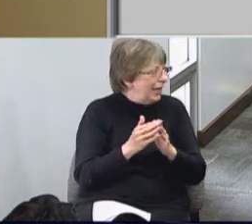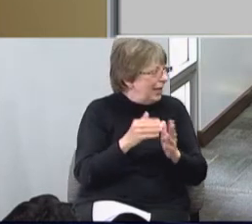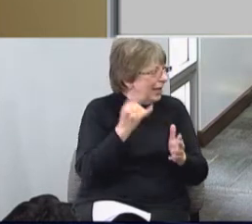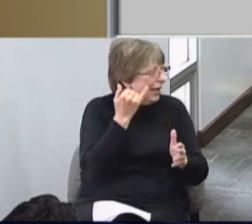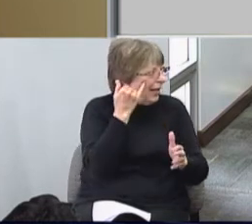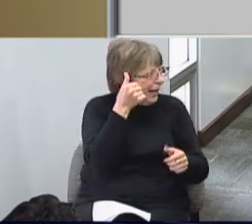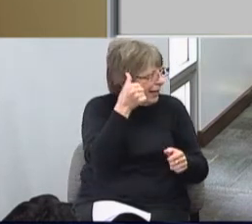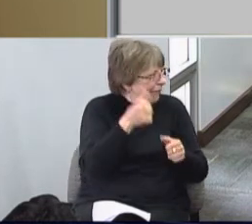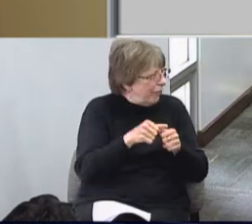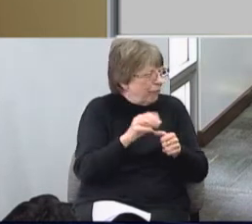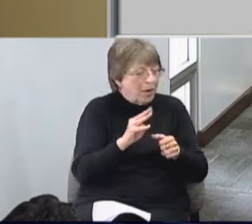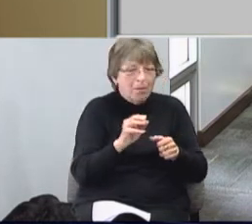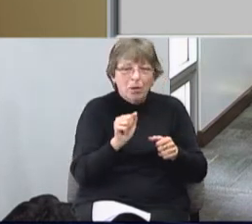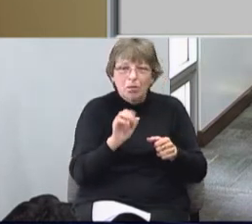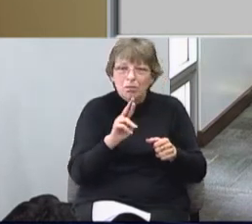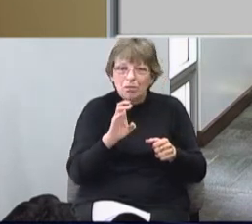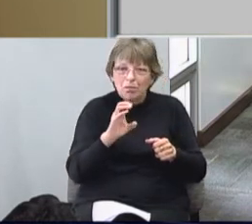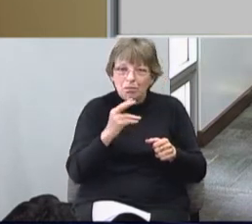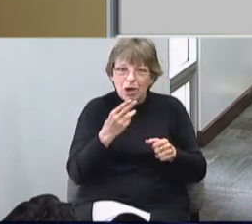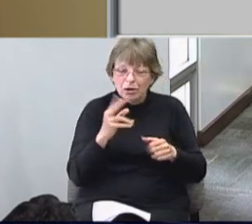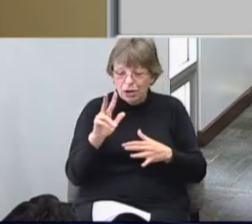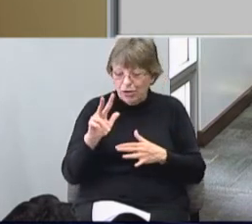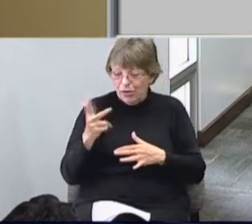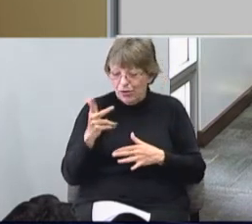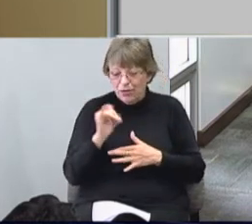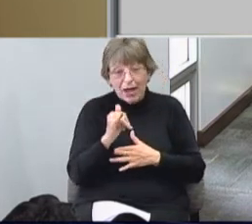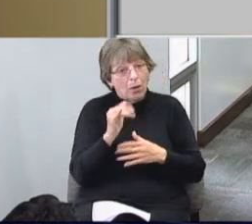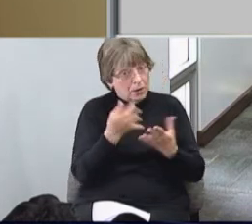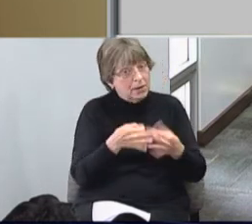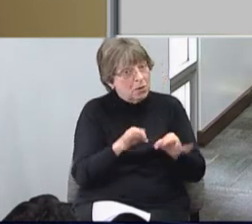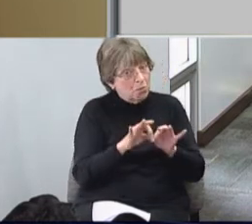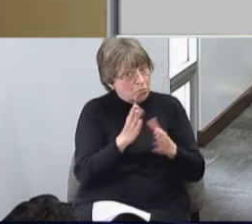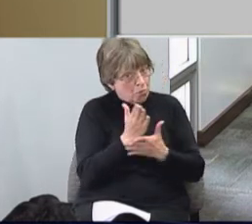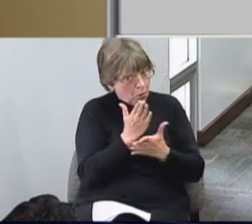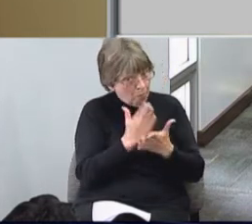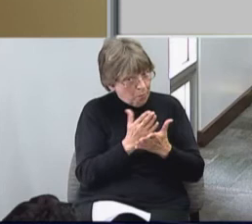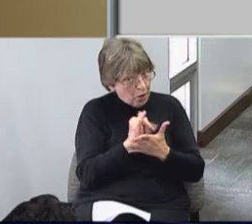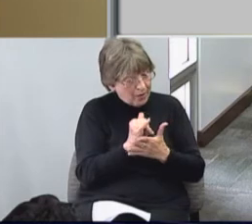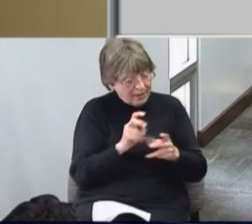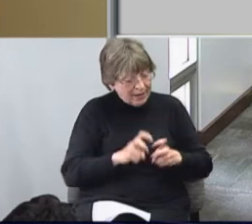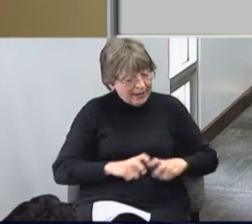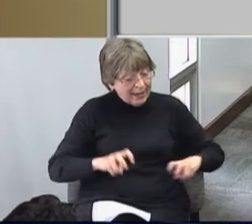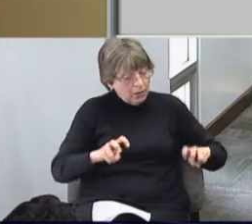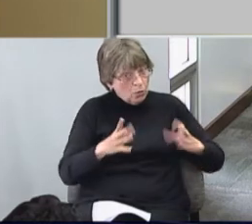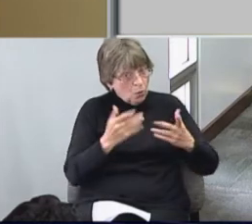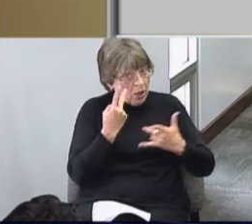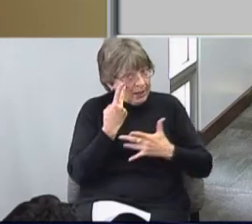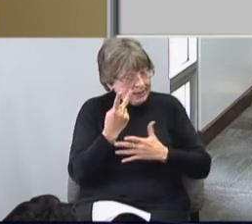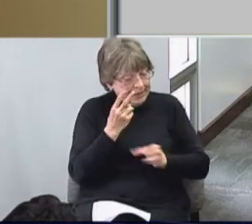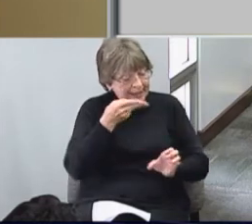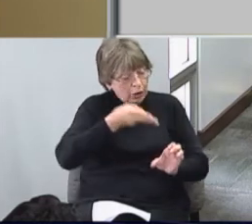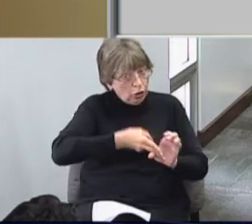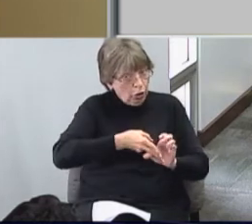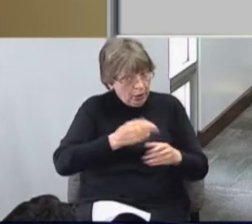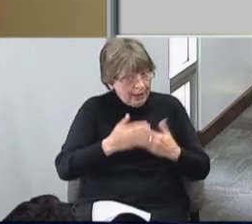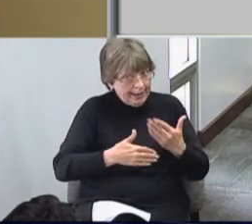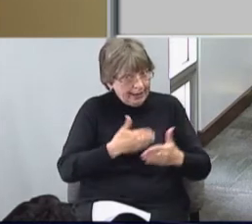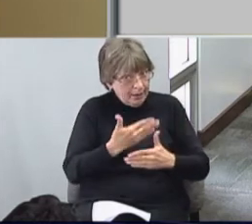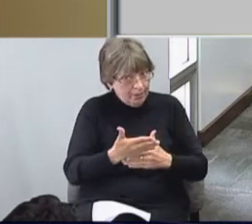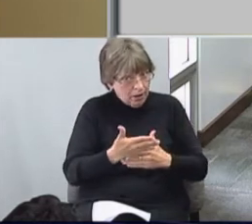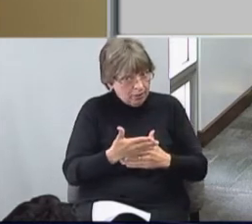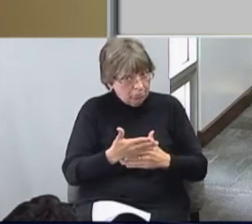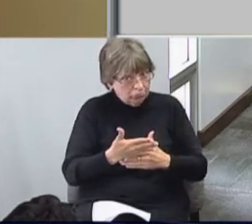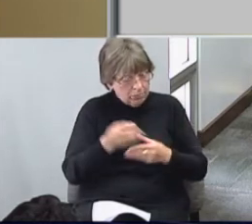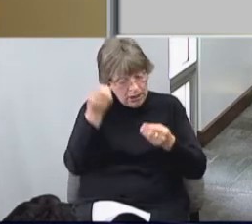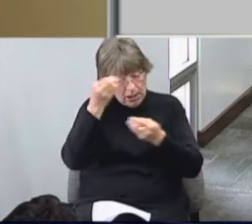from the March 3rd discussion, that was an important piece that the council wanted to see included in this process as input